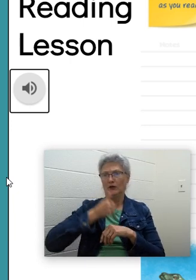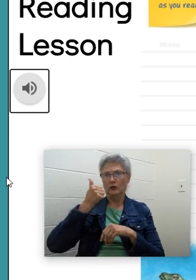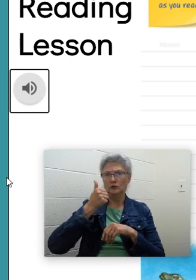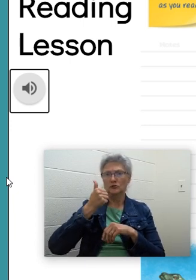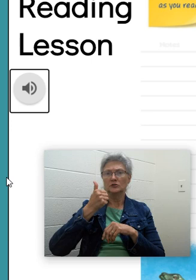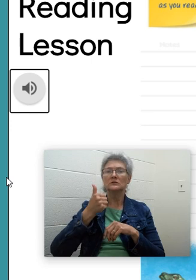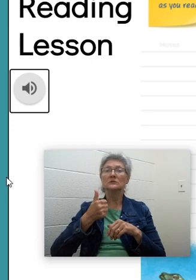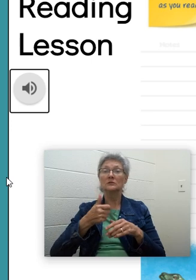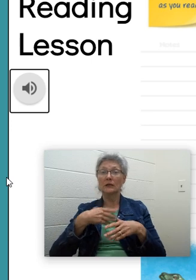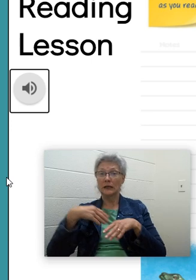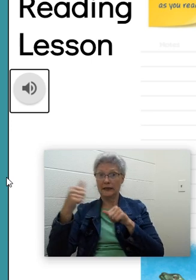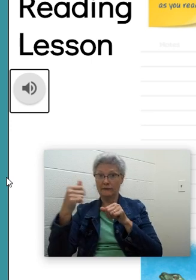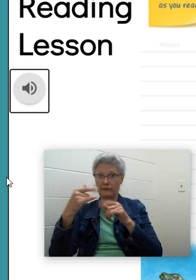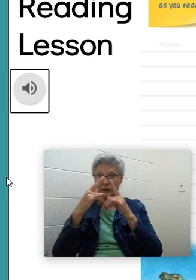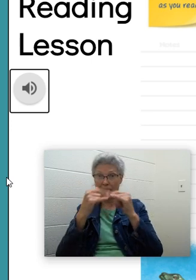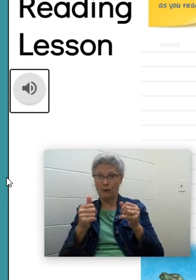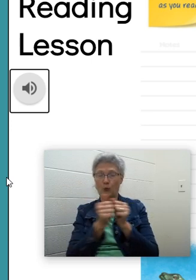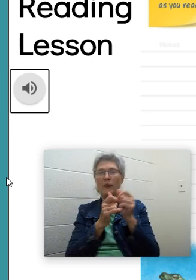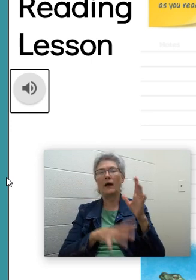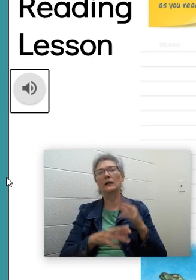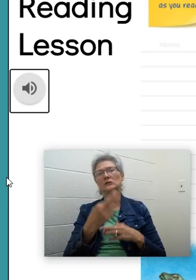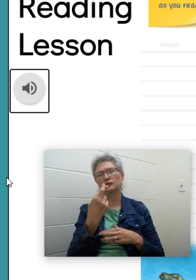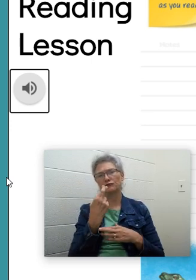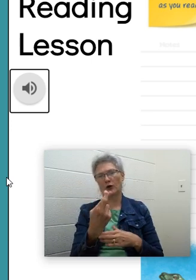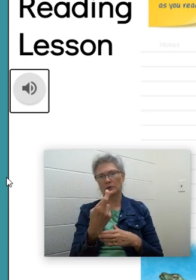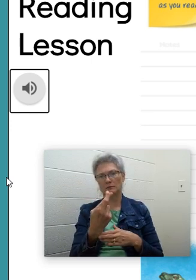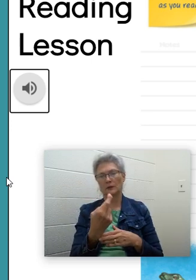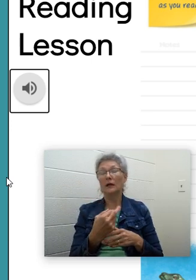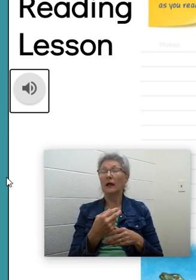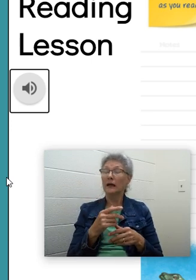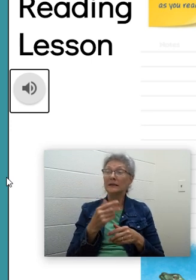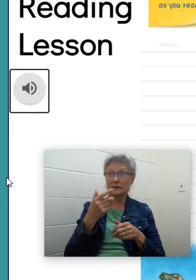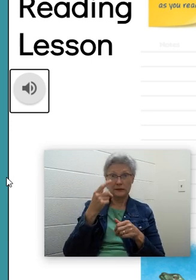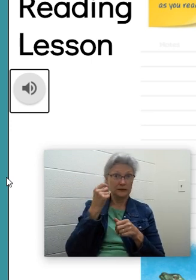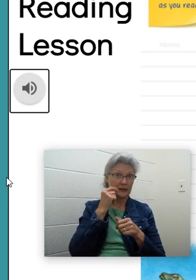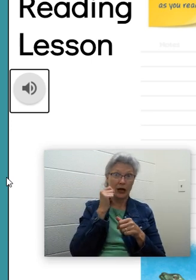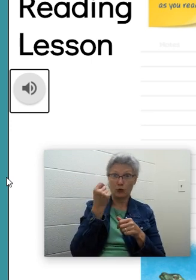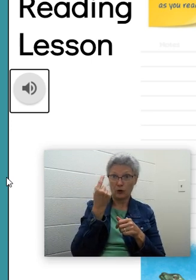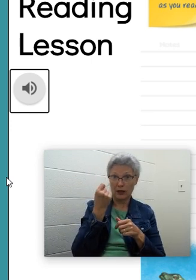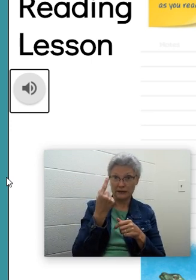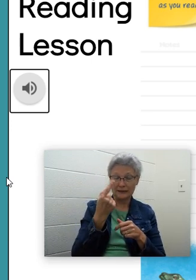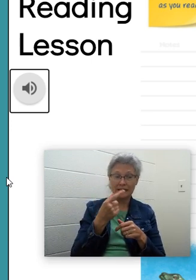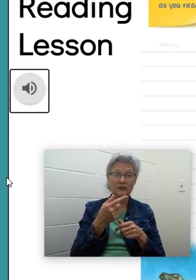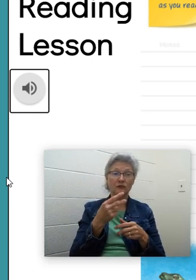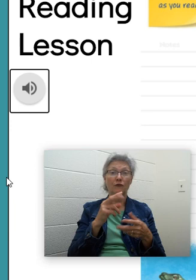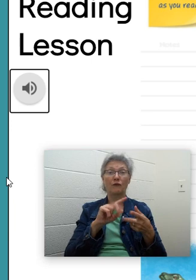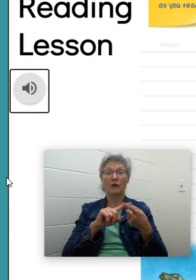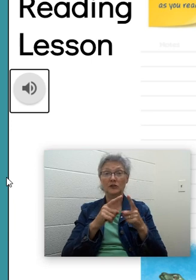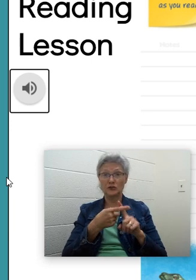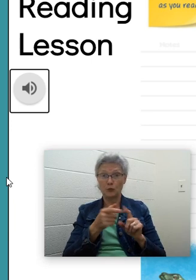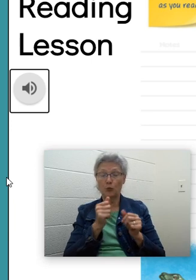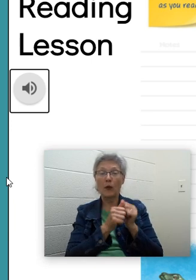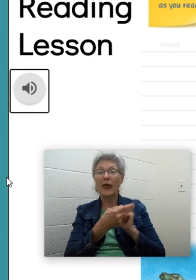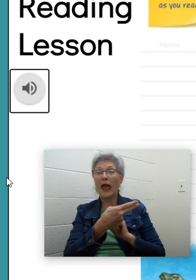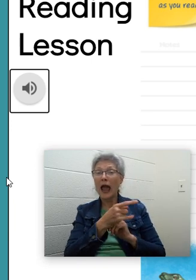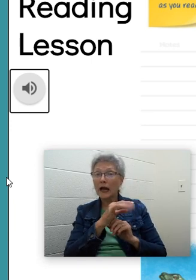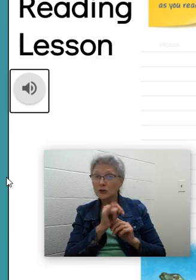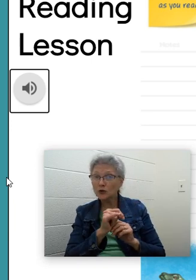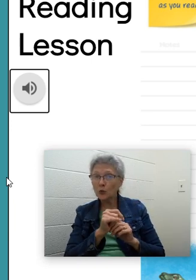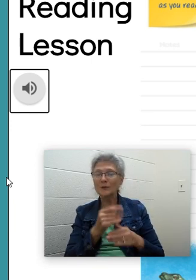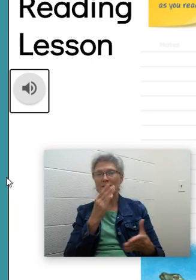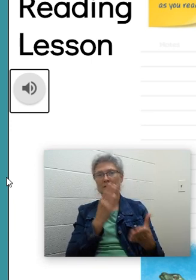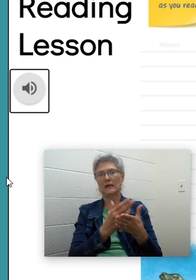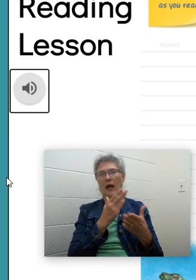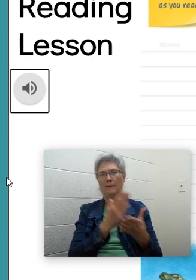without him. Stanley does not yet realize that his friendship with Hector will finally put an end to the curse that has been hanging over